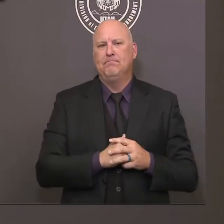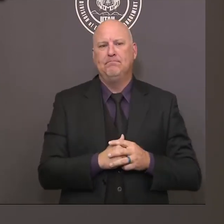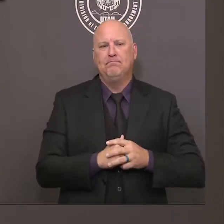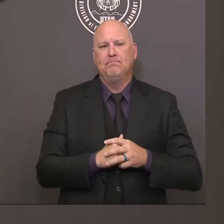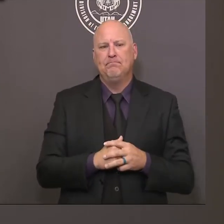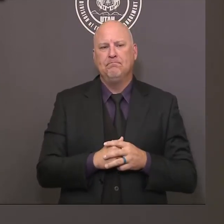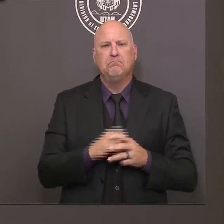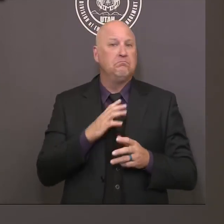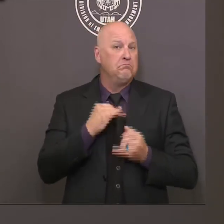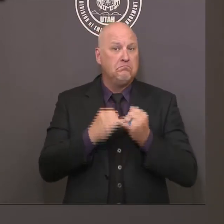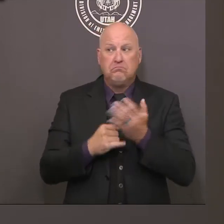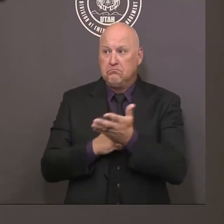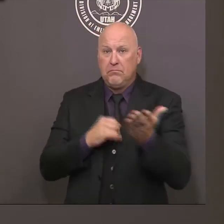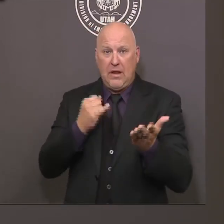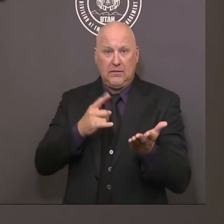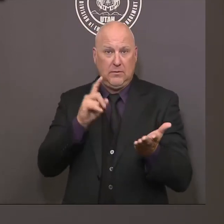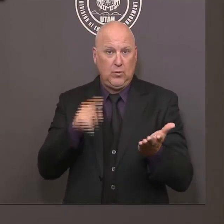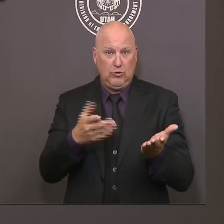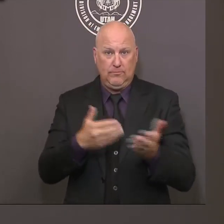Sure.